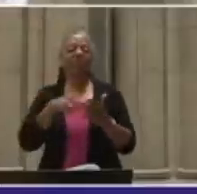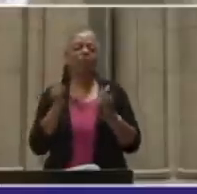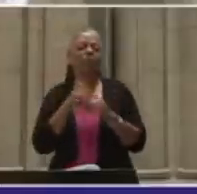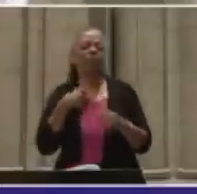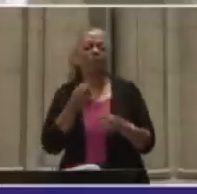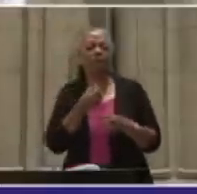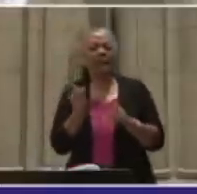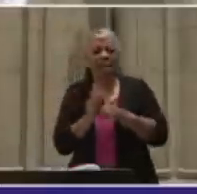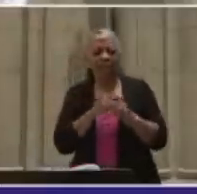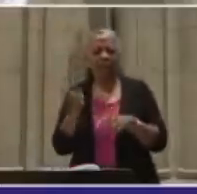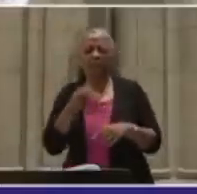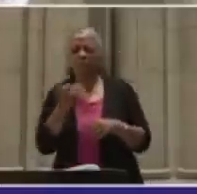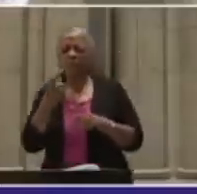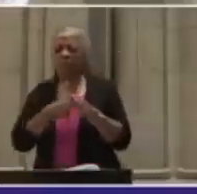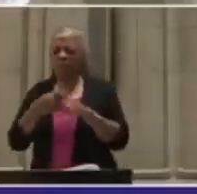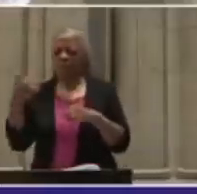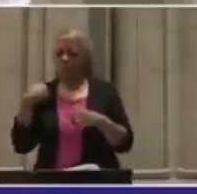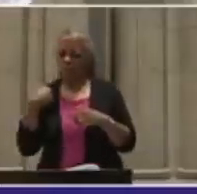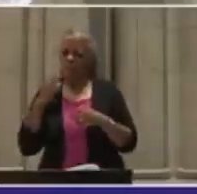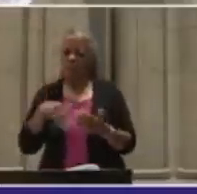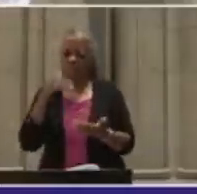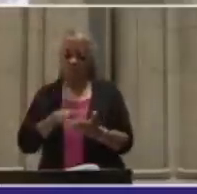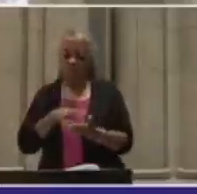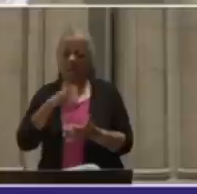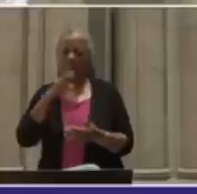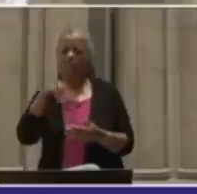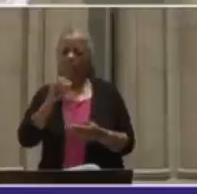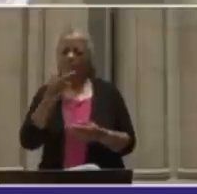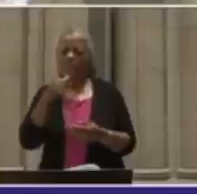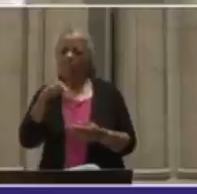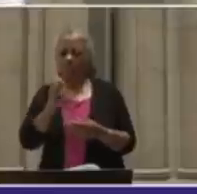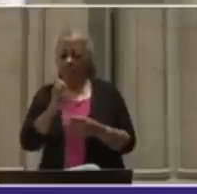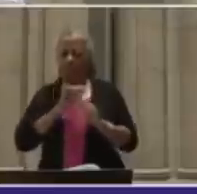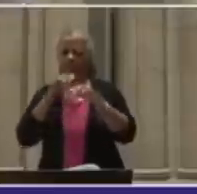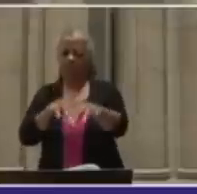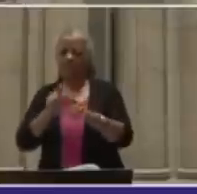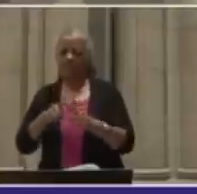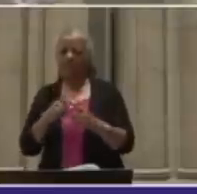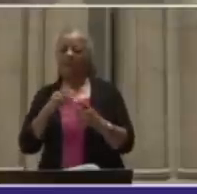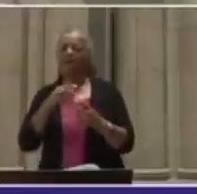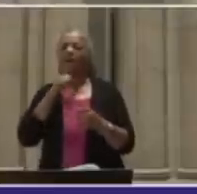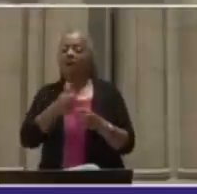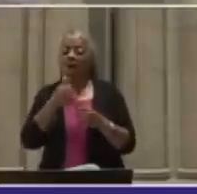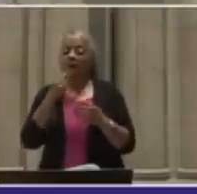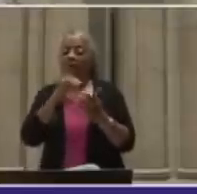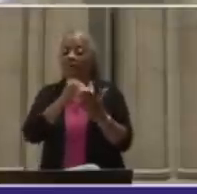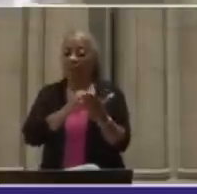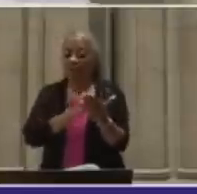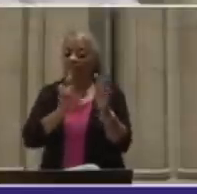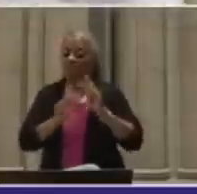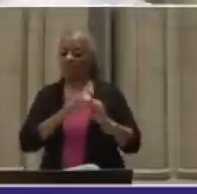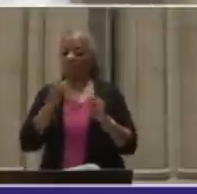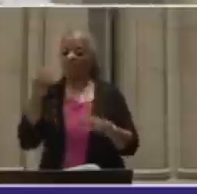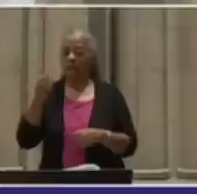weeks, months ago, down in the middle of the Rio Grande River just for a minute, where documented and undocumented folk held a vigil